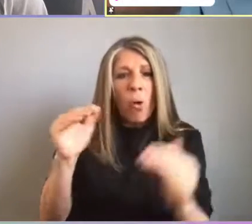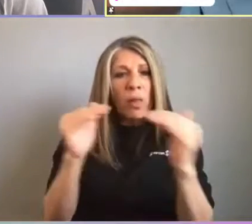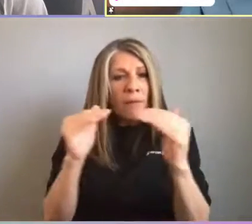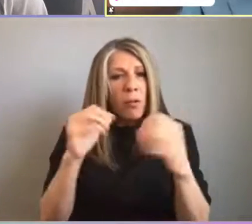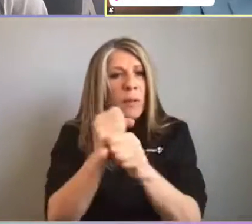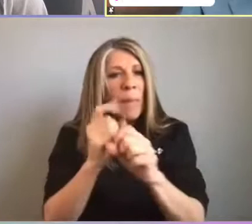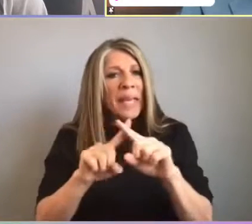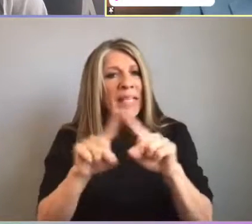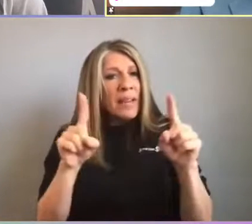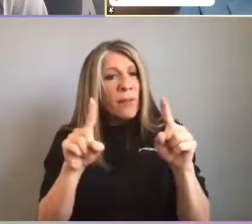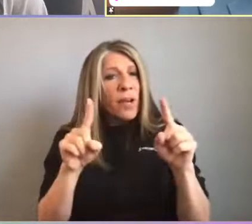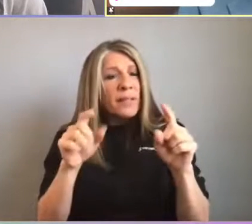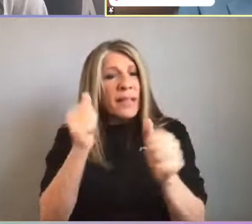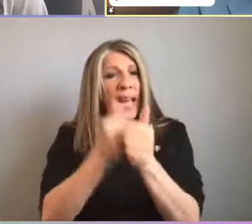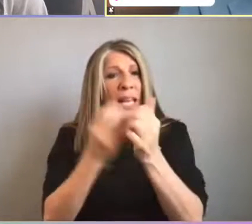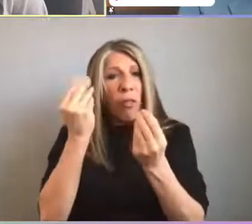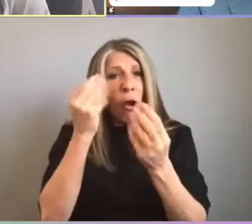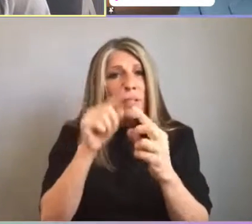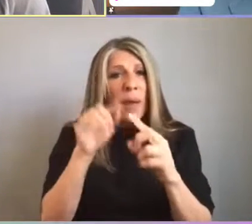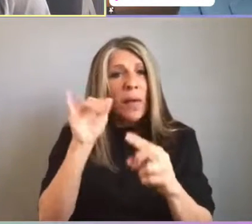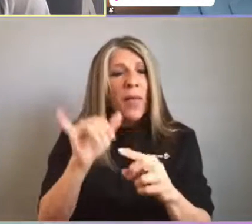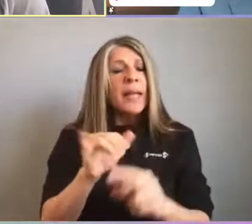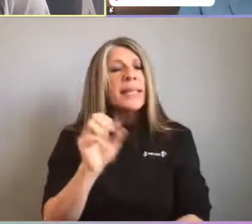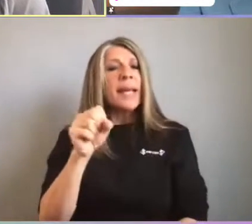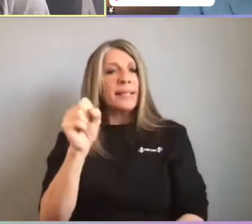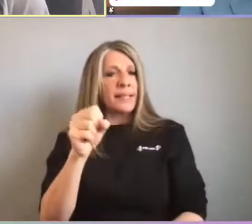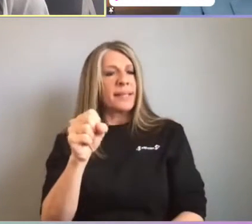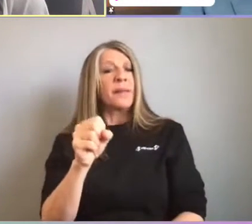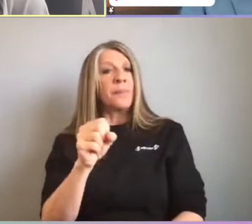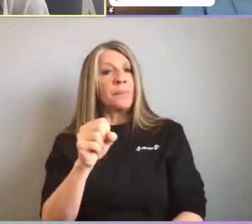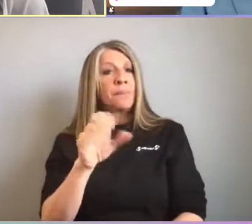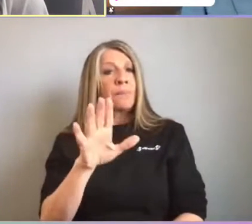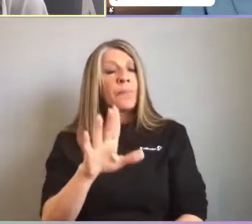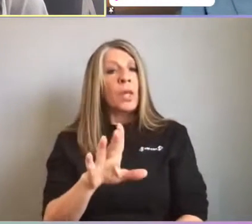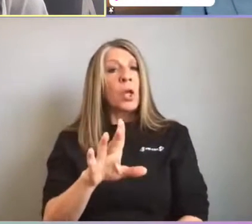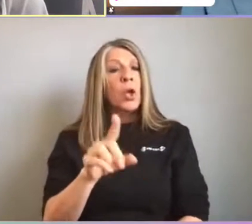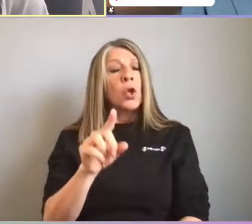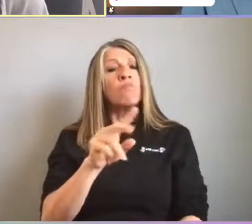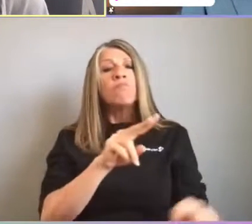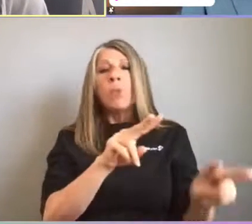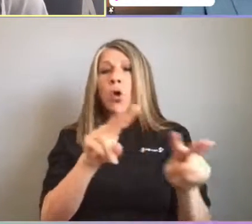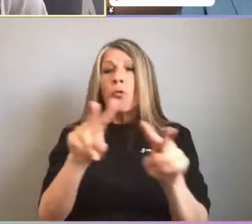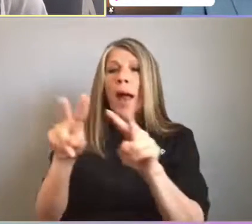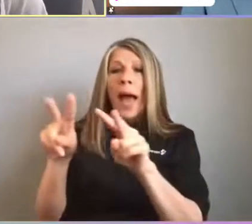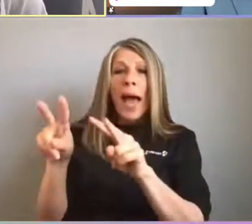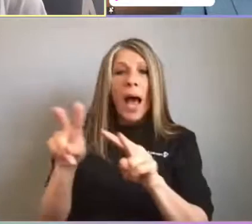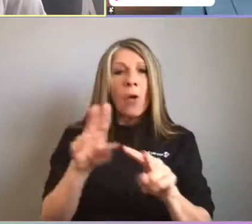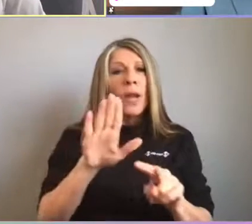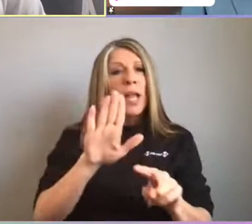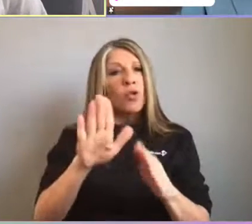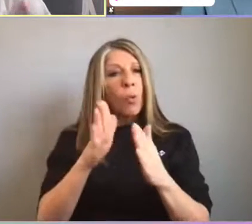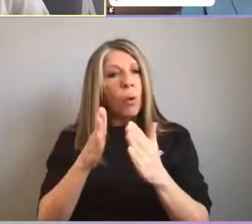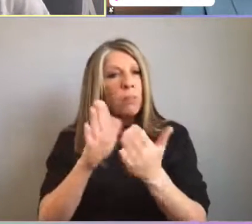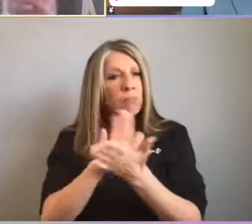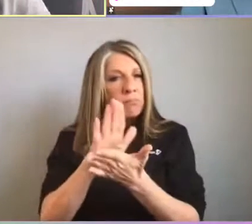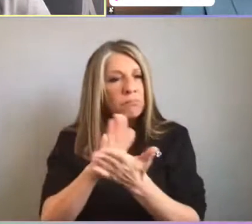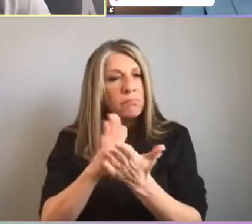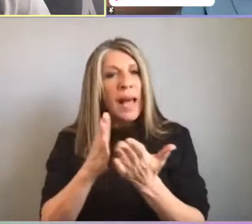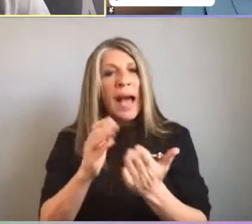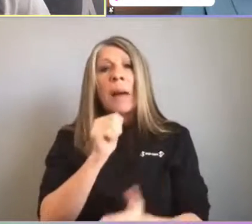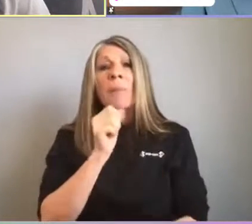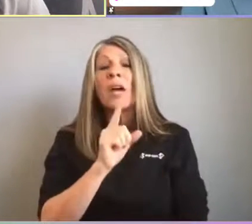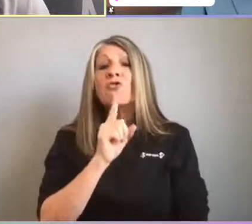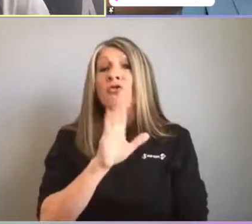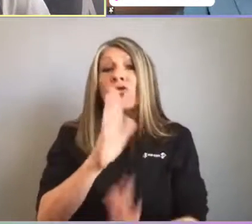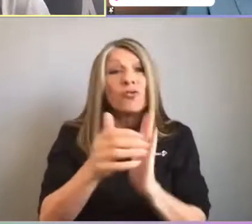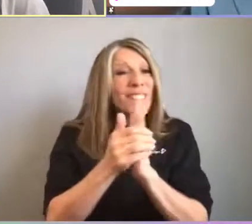Any thoughts with that? Absolutely. Take a look around and maybe at your materials. I'm not sure what your skill